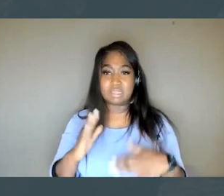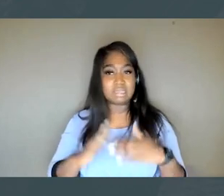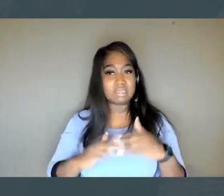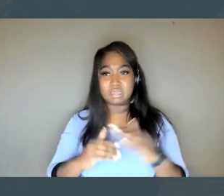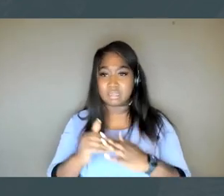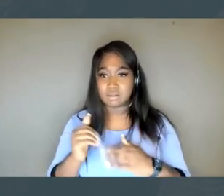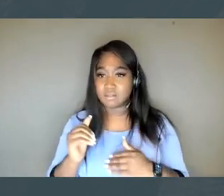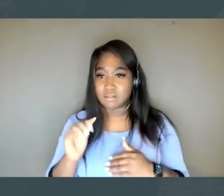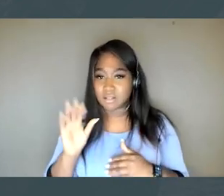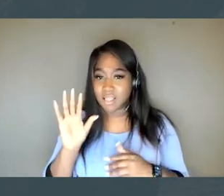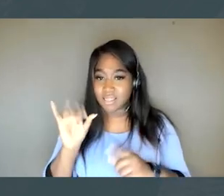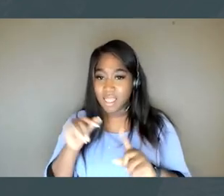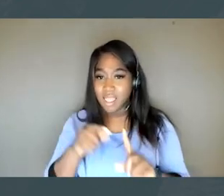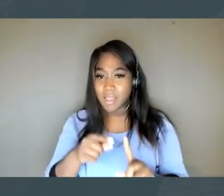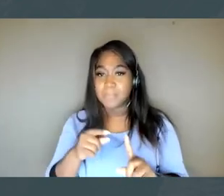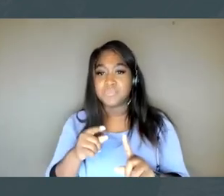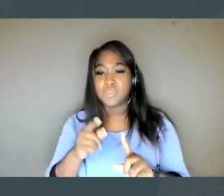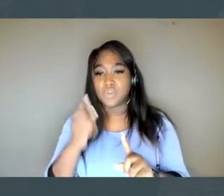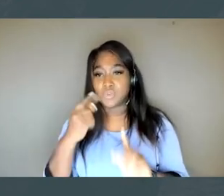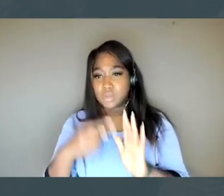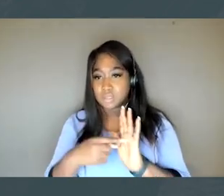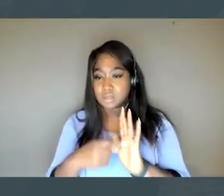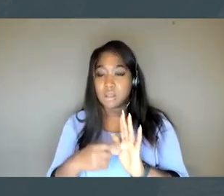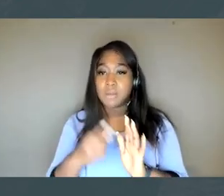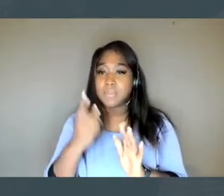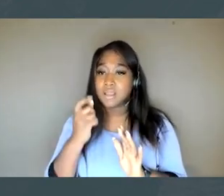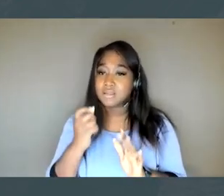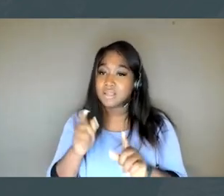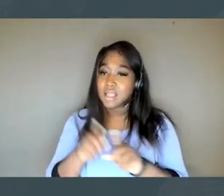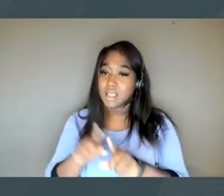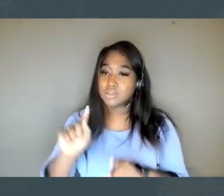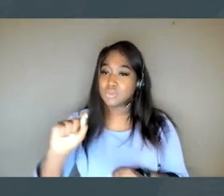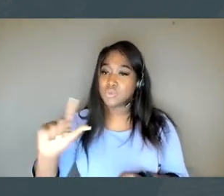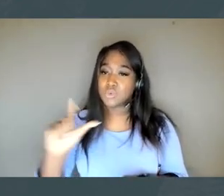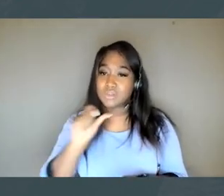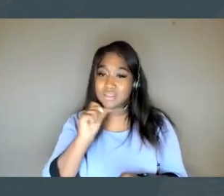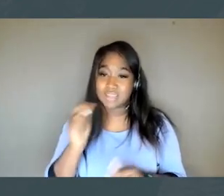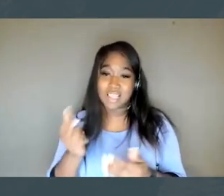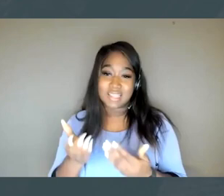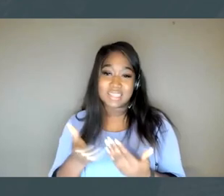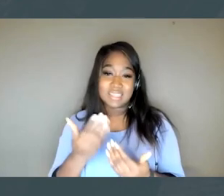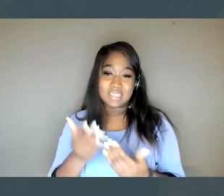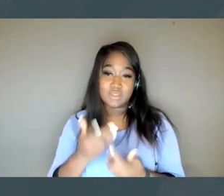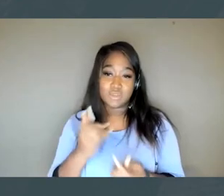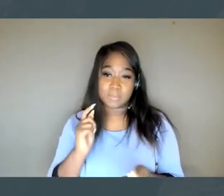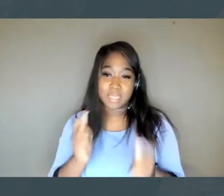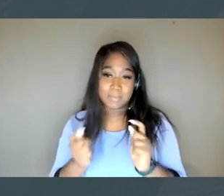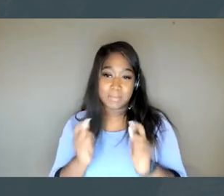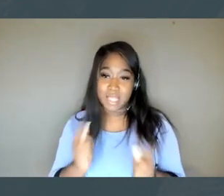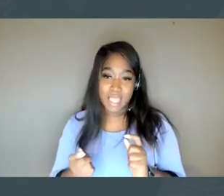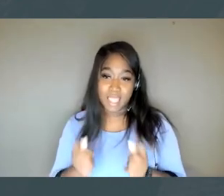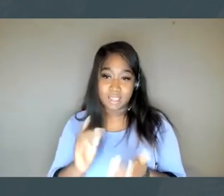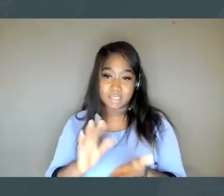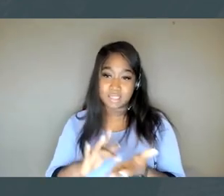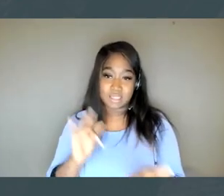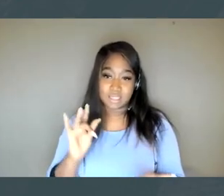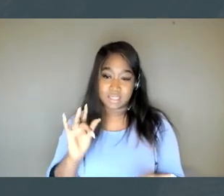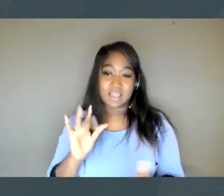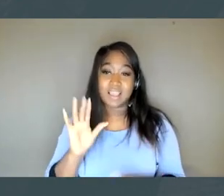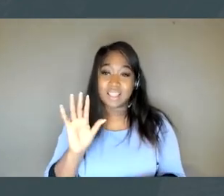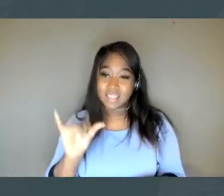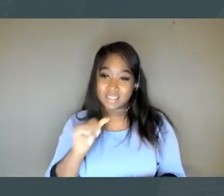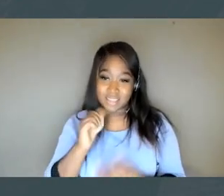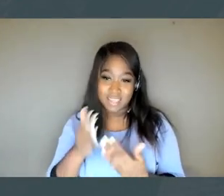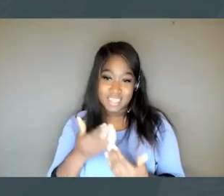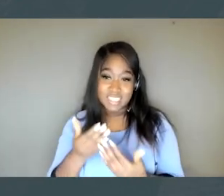not as a tool, it's not easy to manipulate. It's not easy. And that's the struggle. Like,